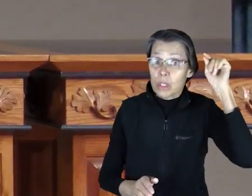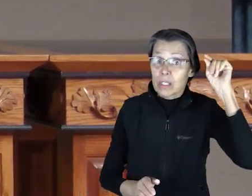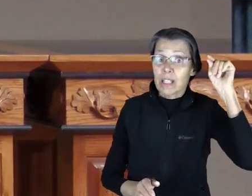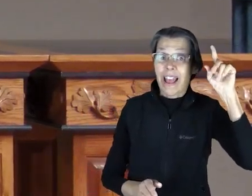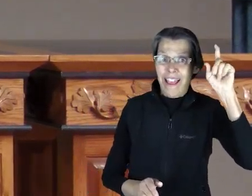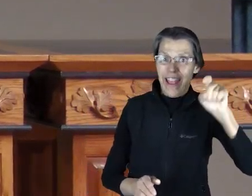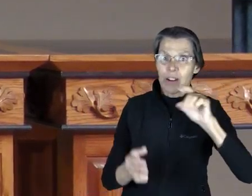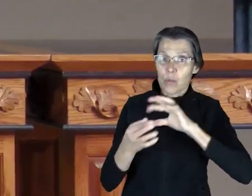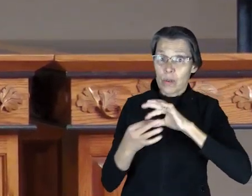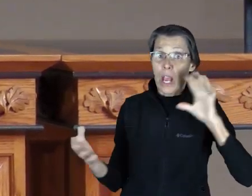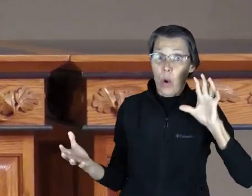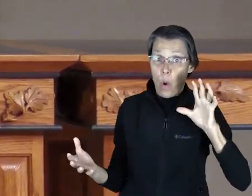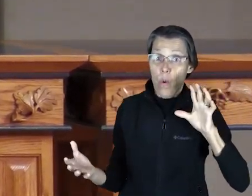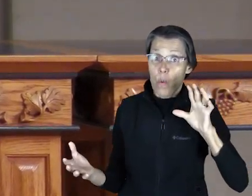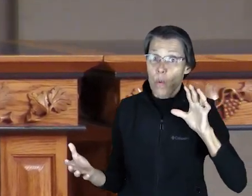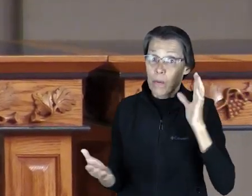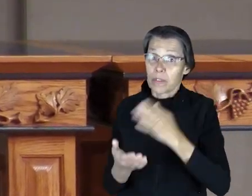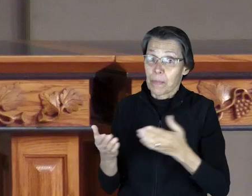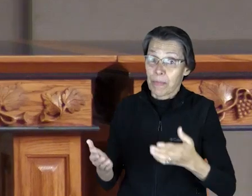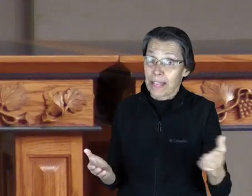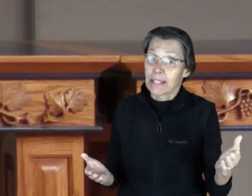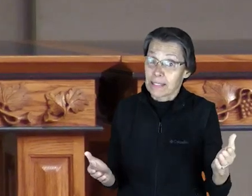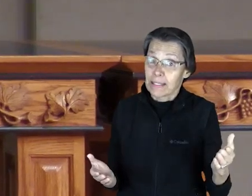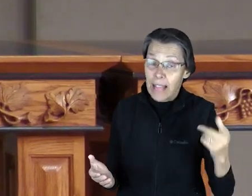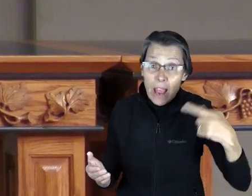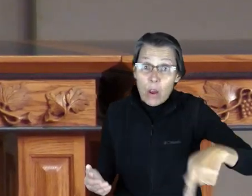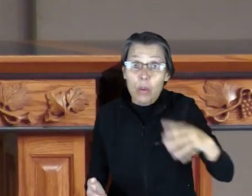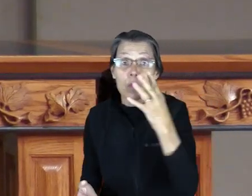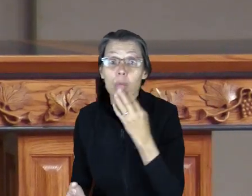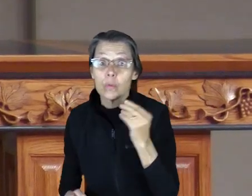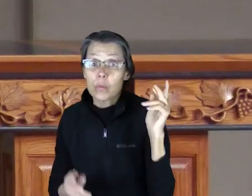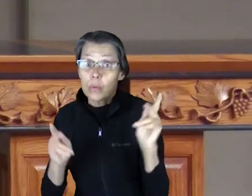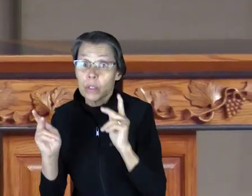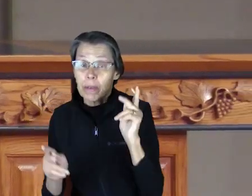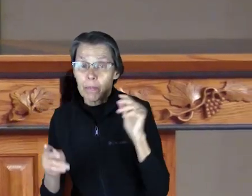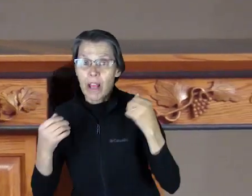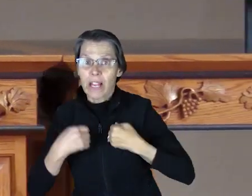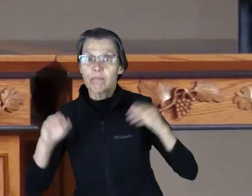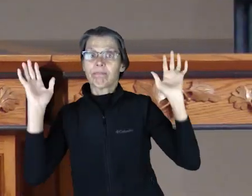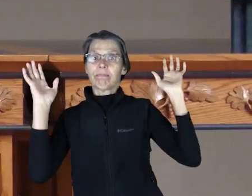let go, and so did the people who were enslaved.